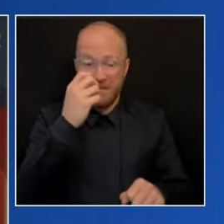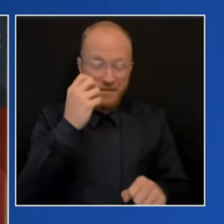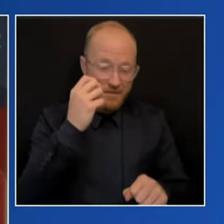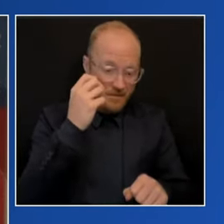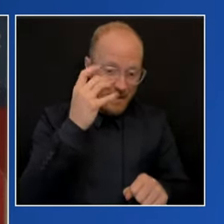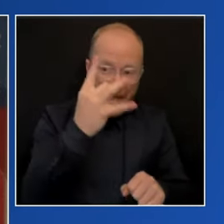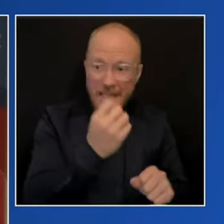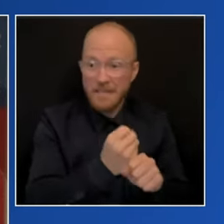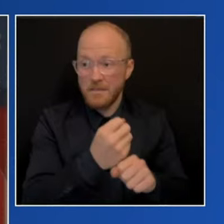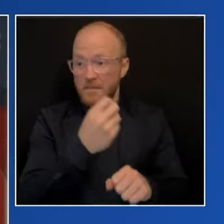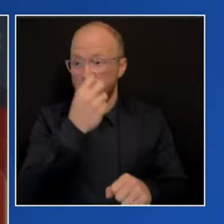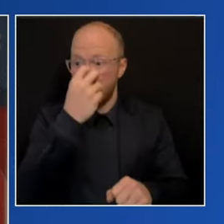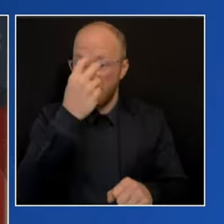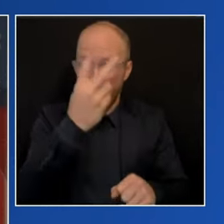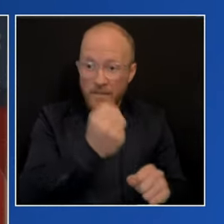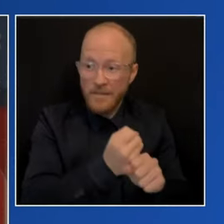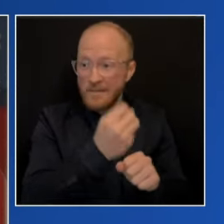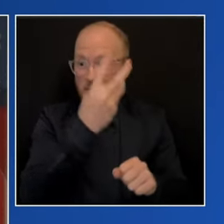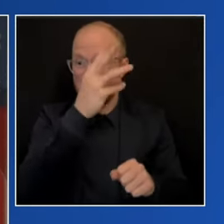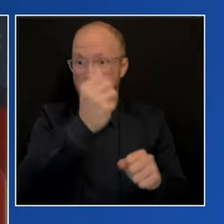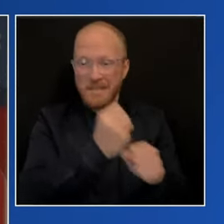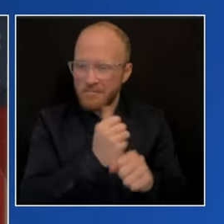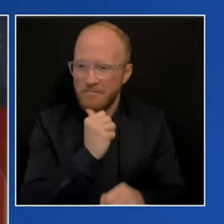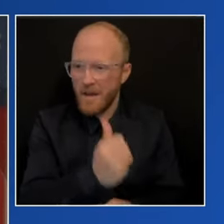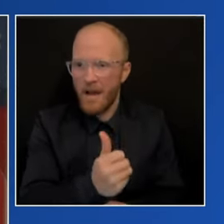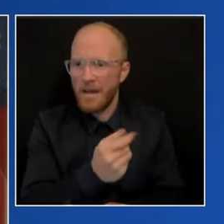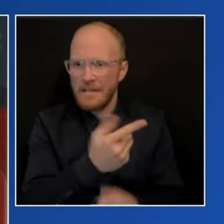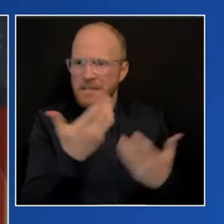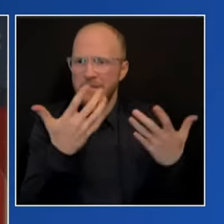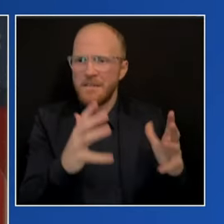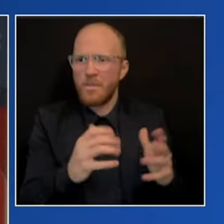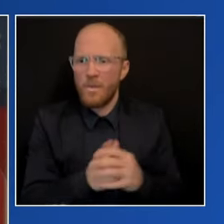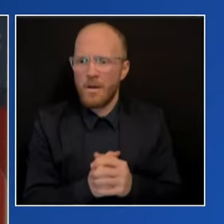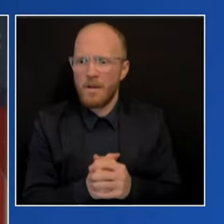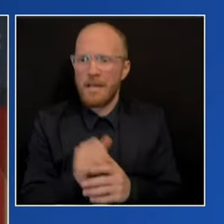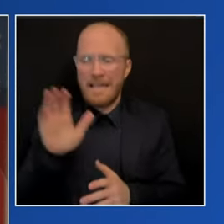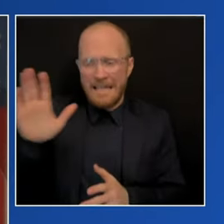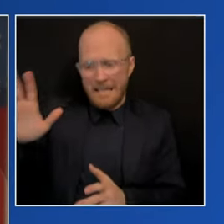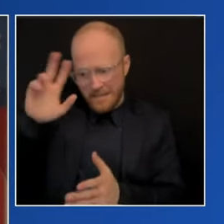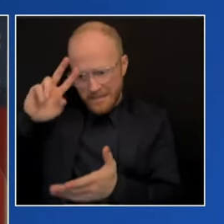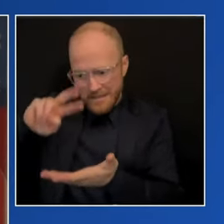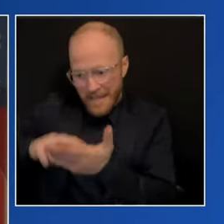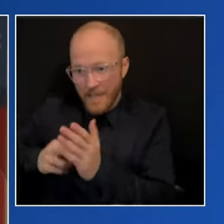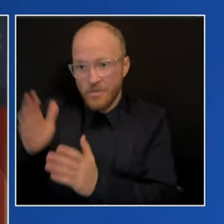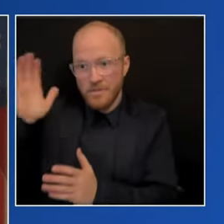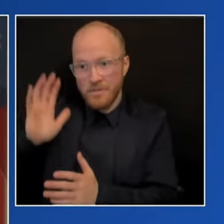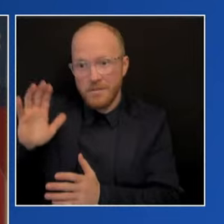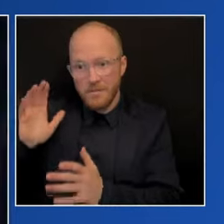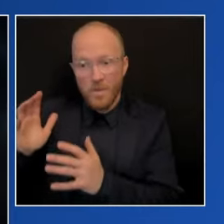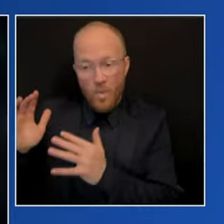But that wasn't the America he and the American troops at Valley Forge had fought for. In America,